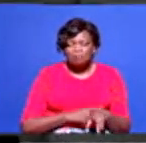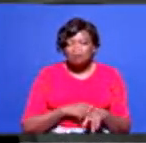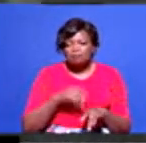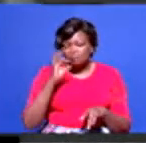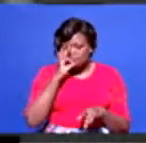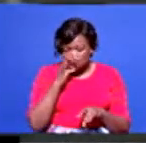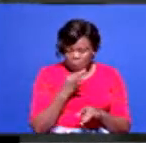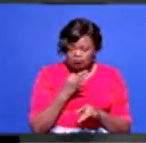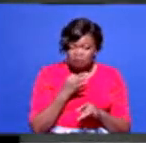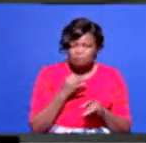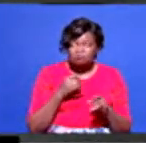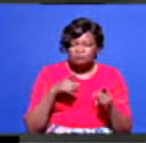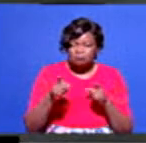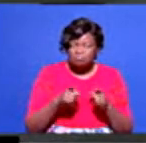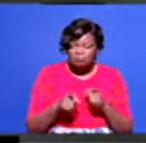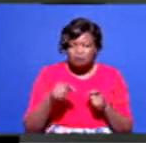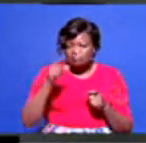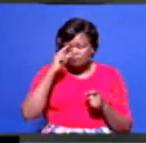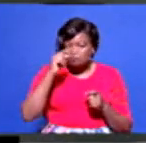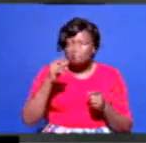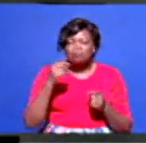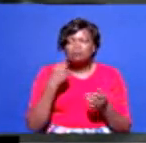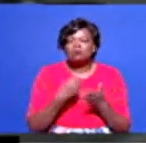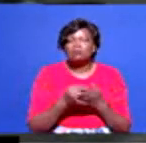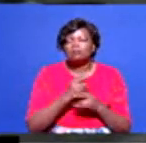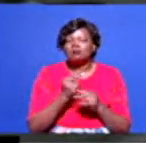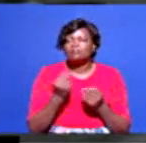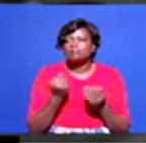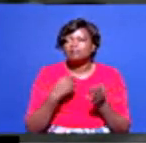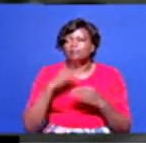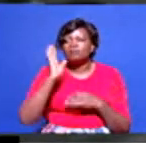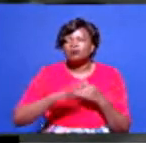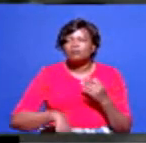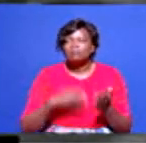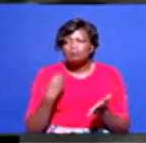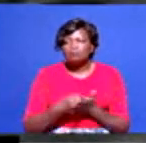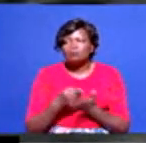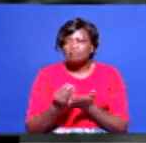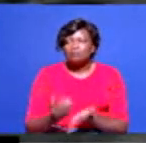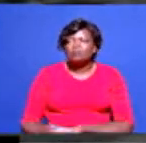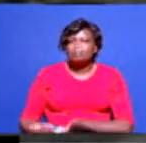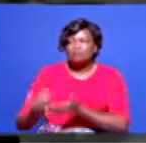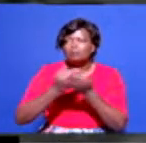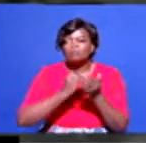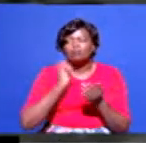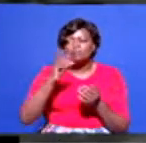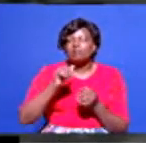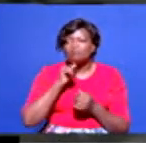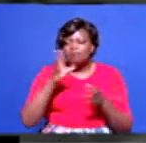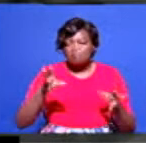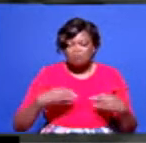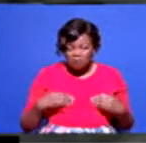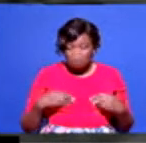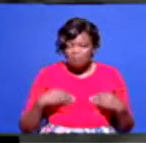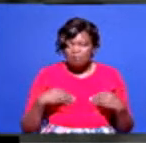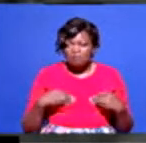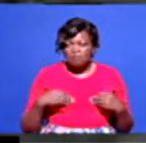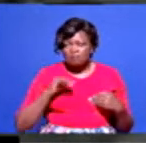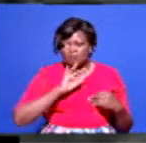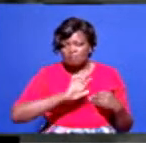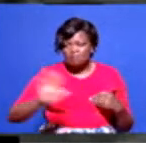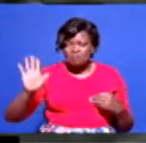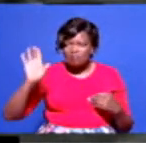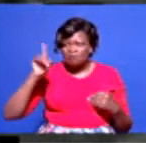government's expenditure outpaced revenue collection. We will not tolerate those